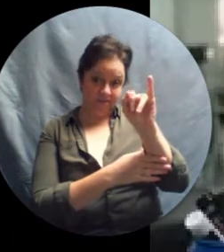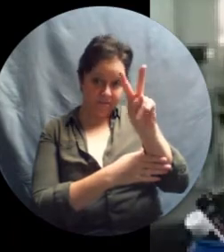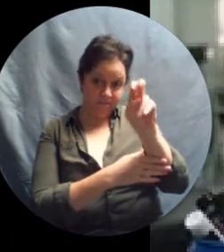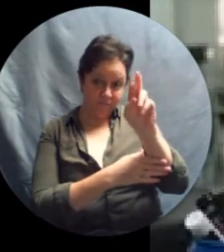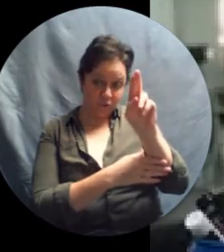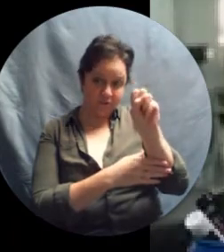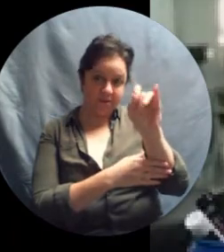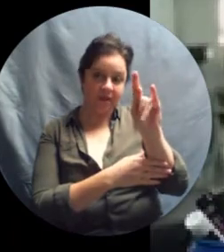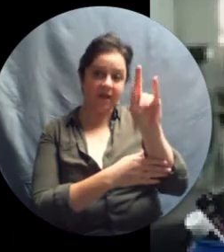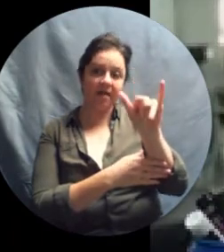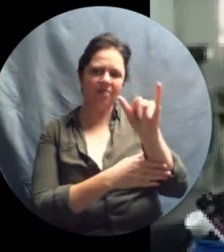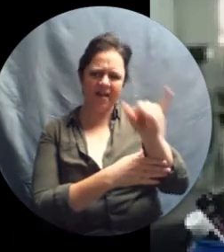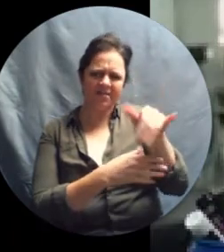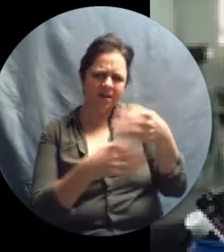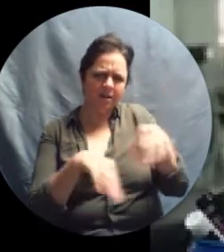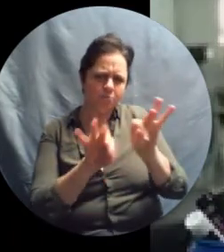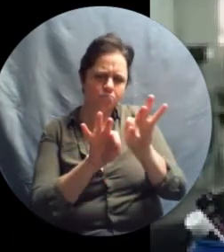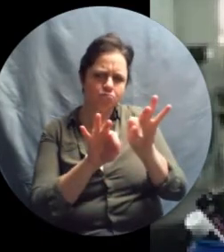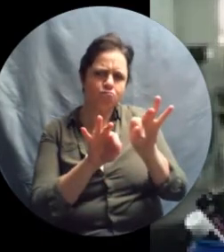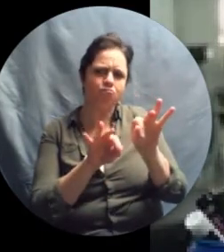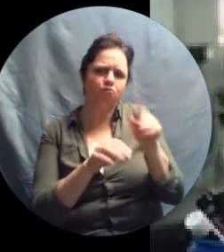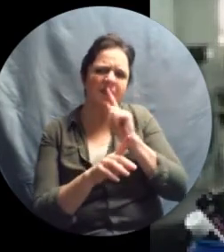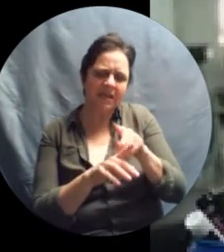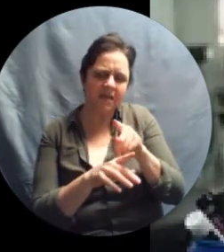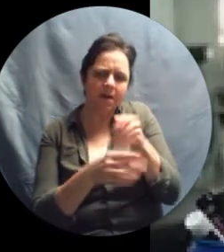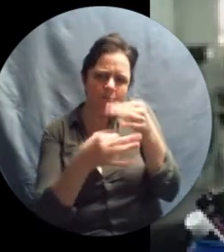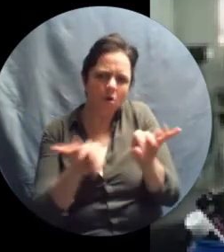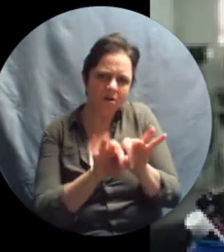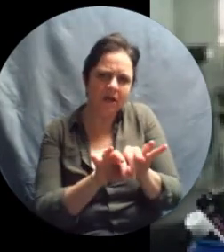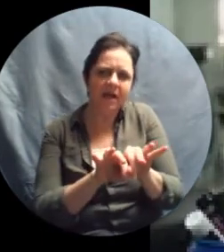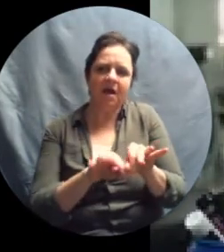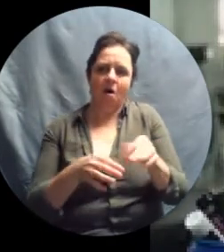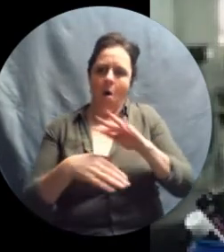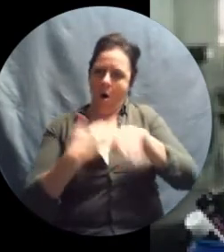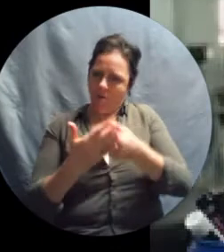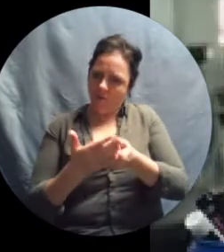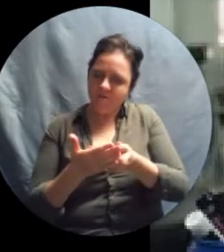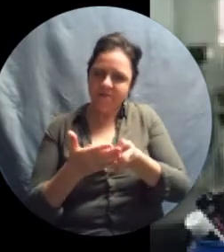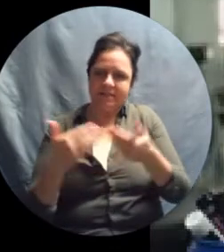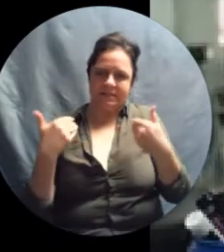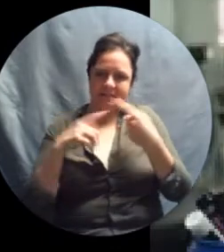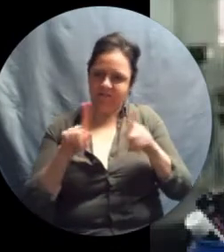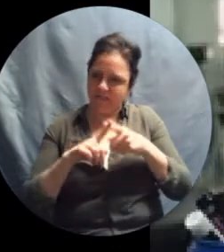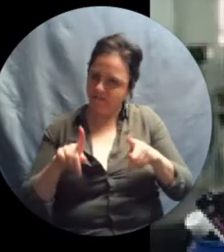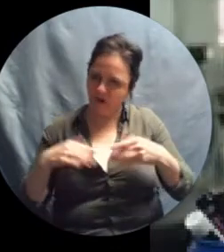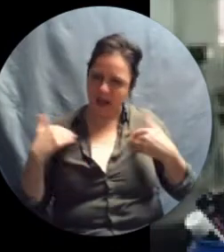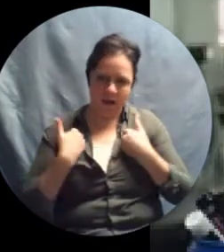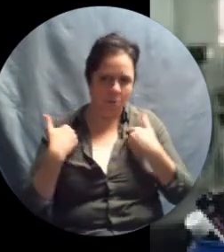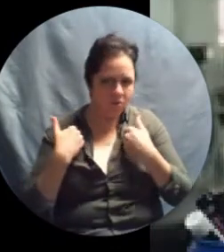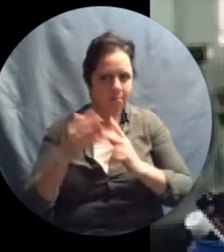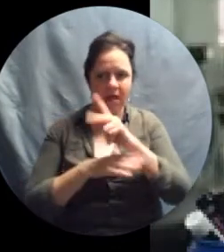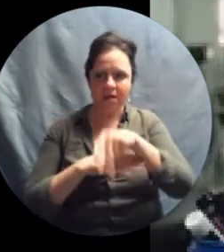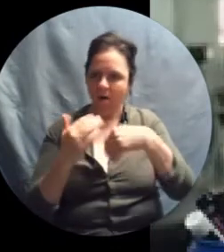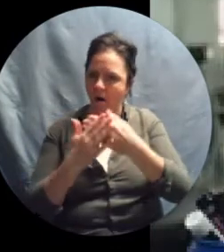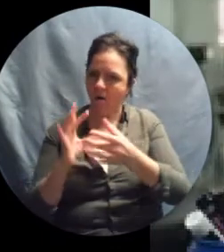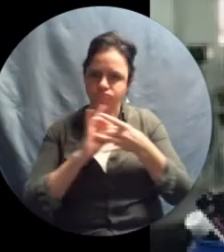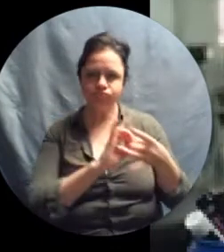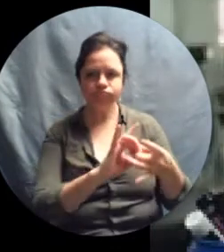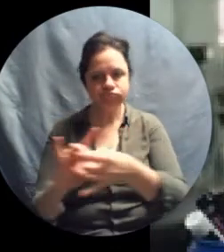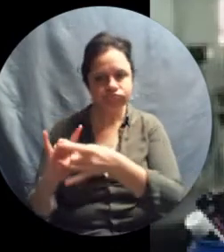all together, all of the organisms are interacting in the ways that they're supposed to be, all of those relationships and interdependence, they're all